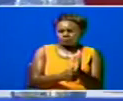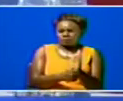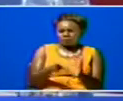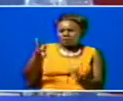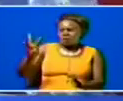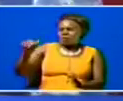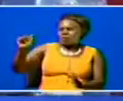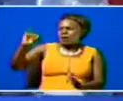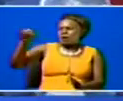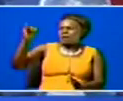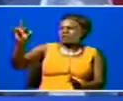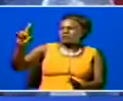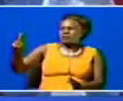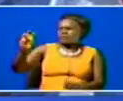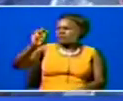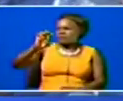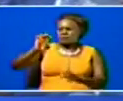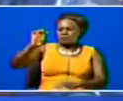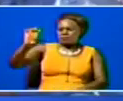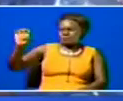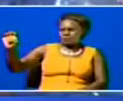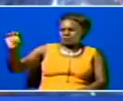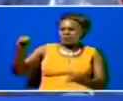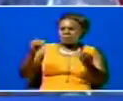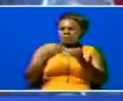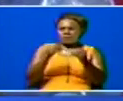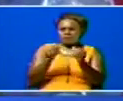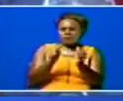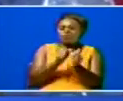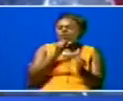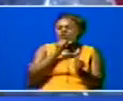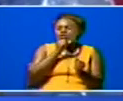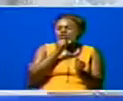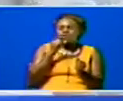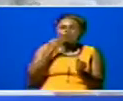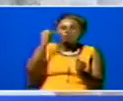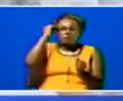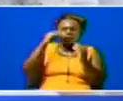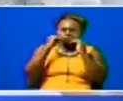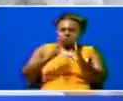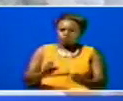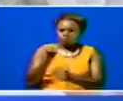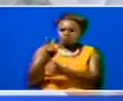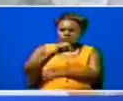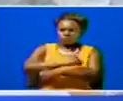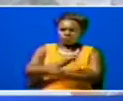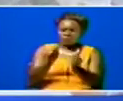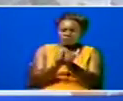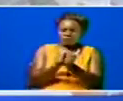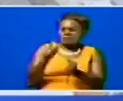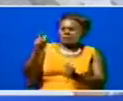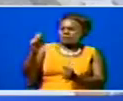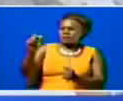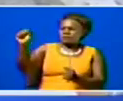Wajir East MP Rashid Kasim Amin held talks with all school heads of secondary and primary, as well as with the TSE representative